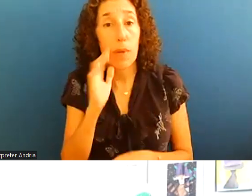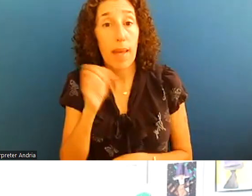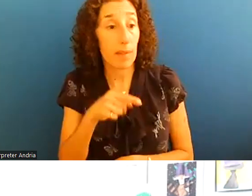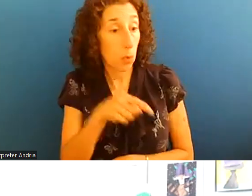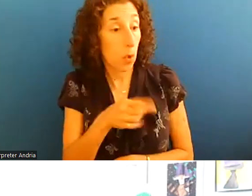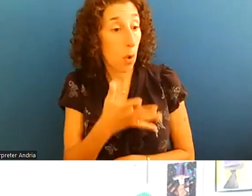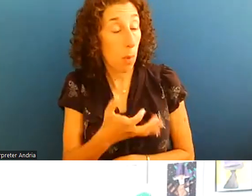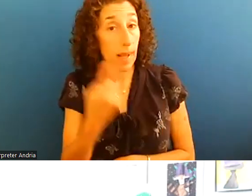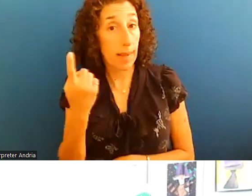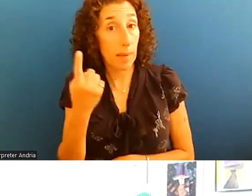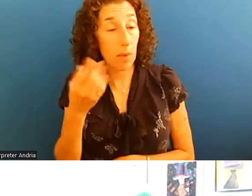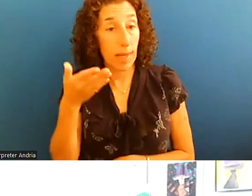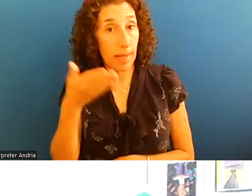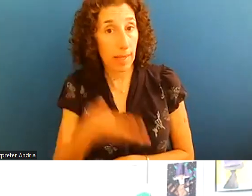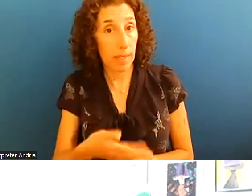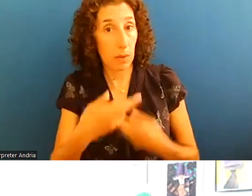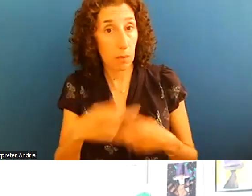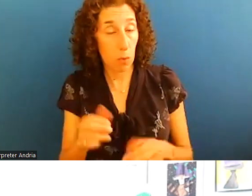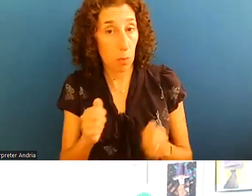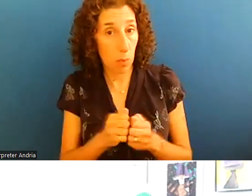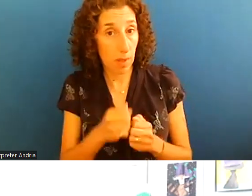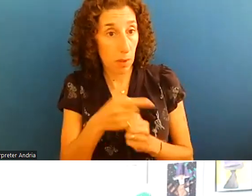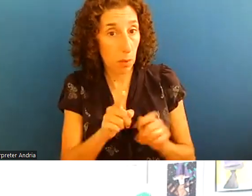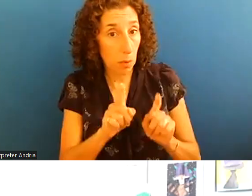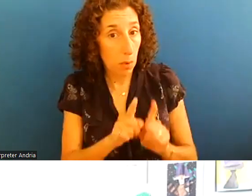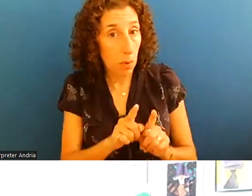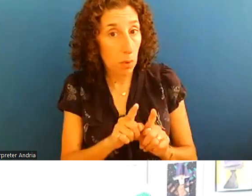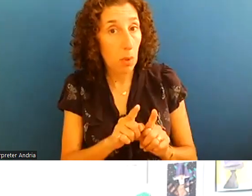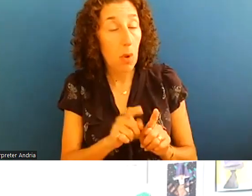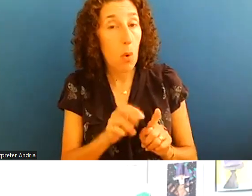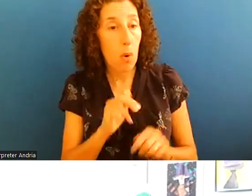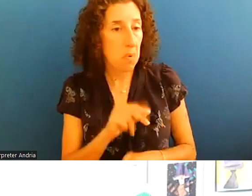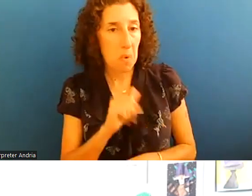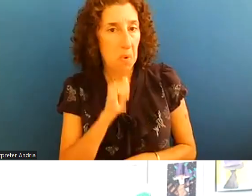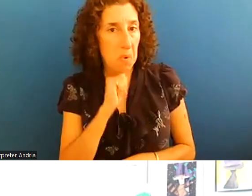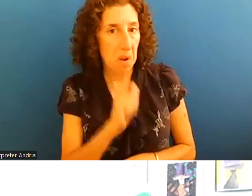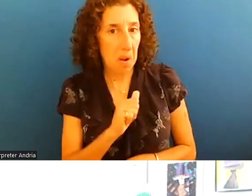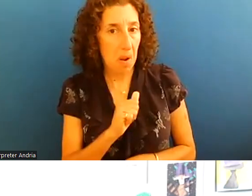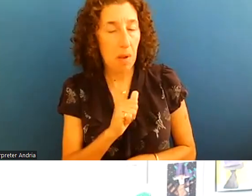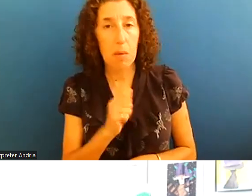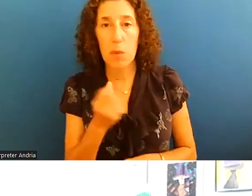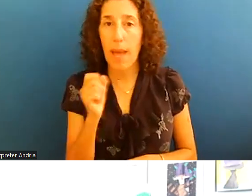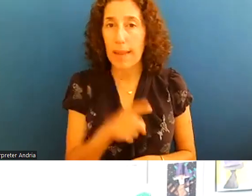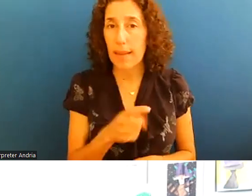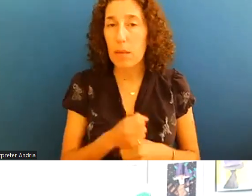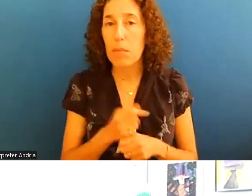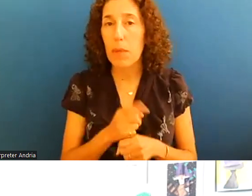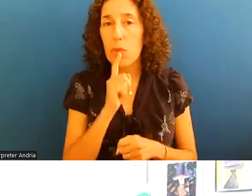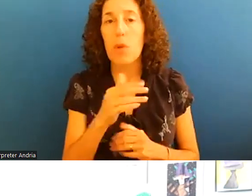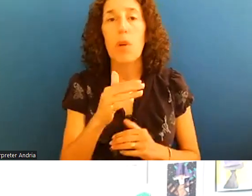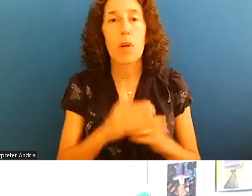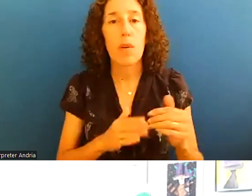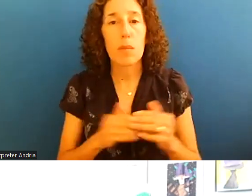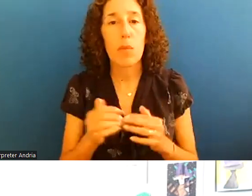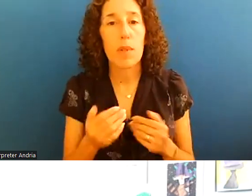unbiased, not a family member. You're not saying things that you've had to do, which can be embarrassing sometimes, I think, for patients, or make them feel